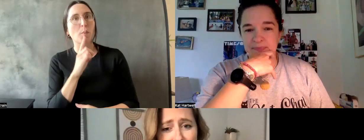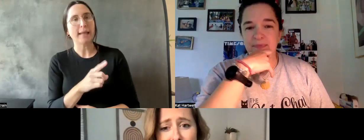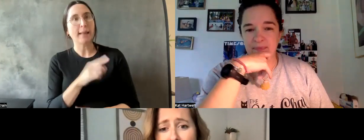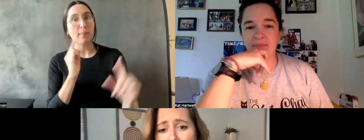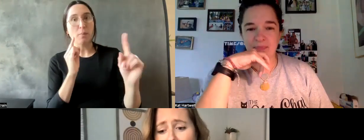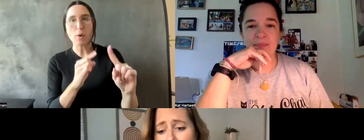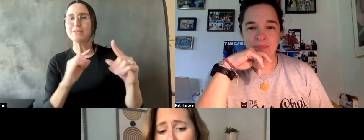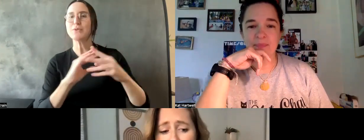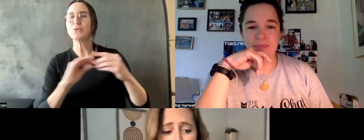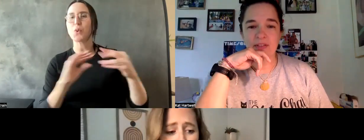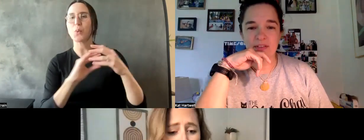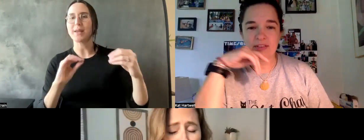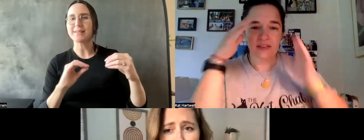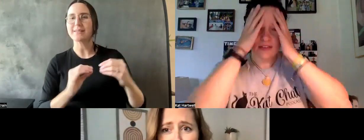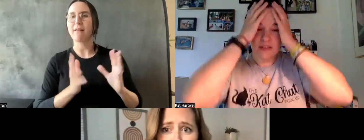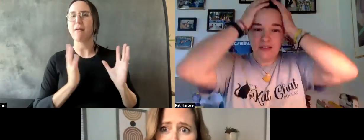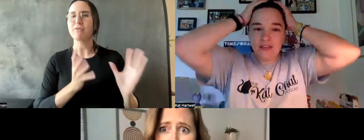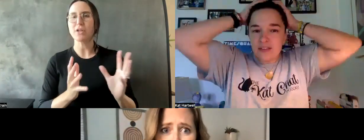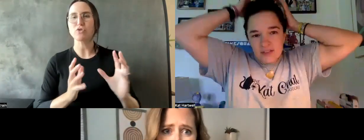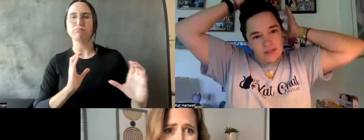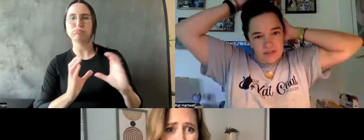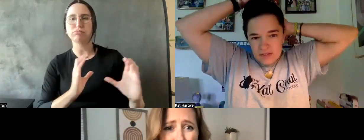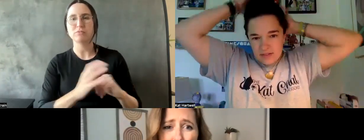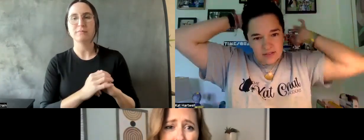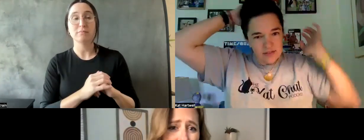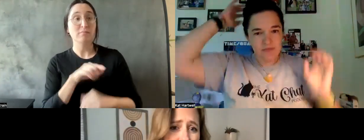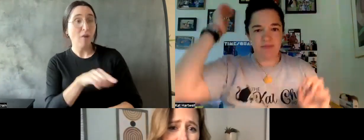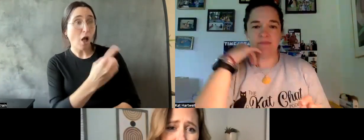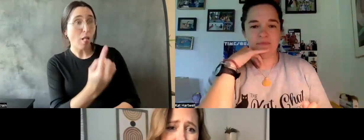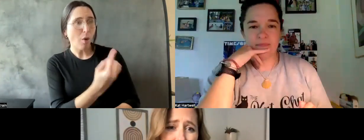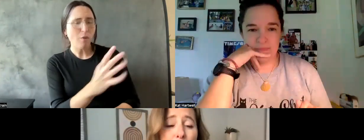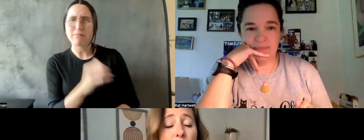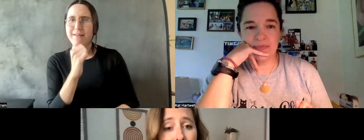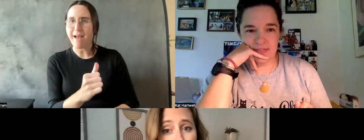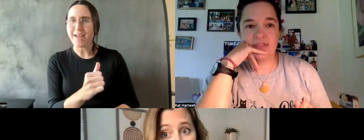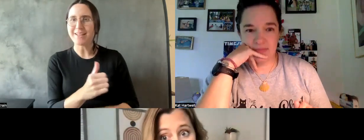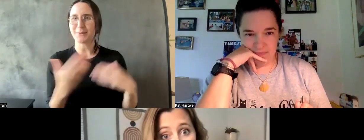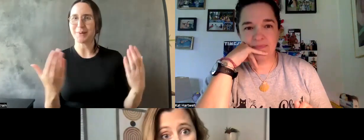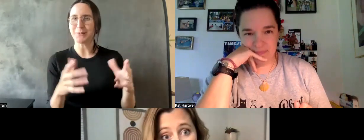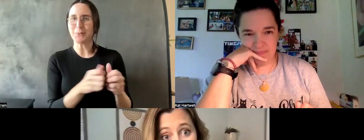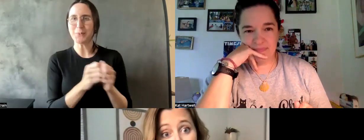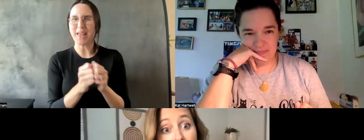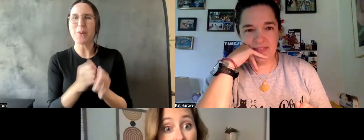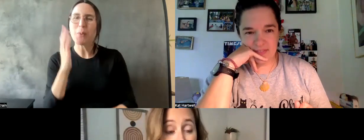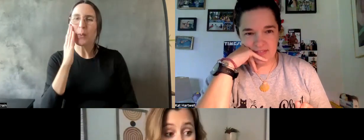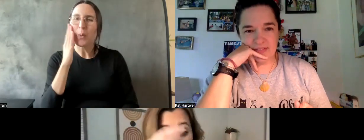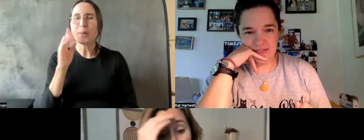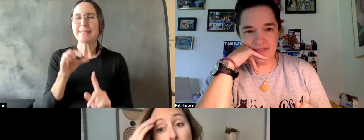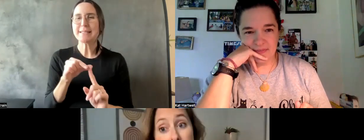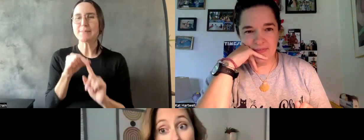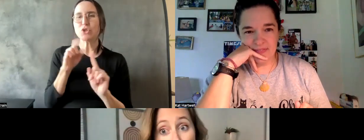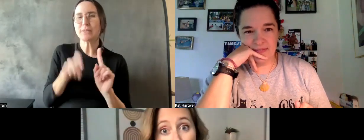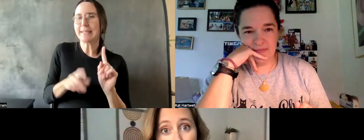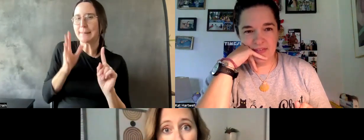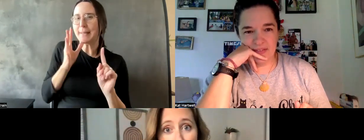conversation and letting people know that they're not alone. You know, so many, I mean, those special need mom conversations. And I did one